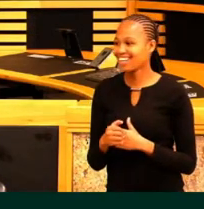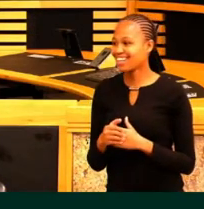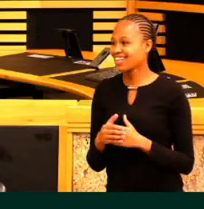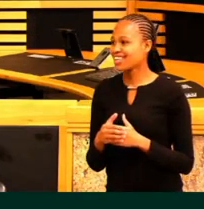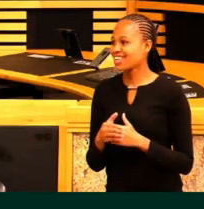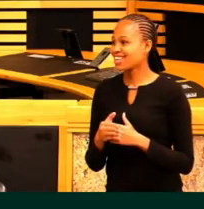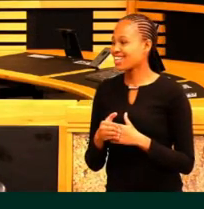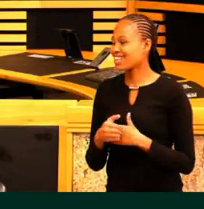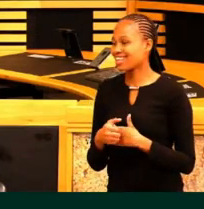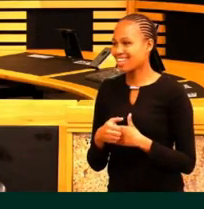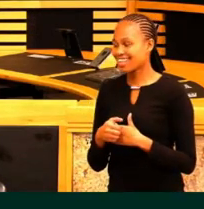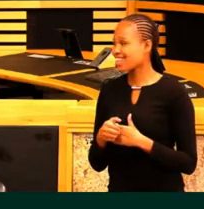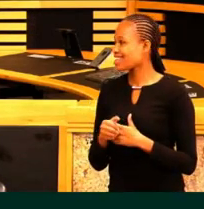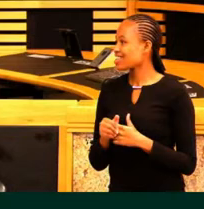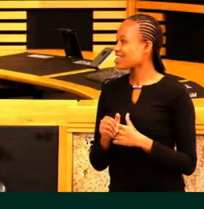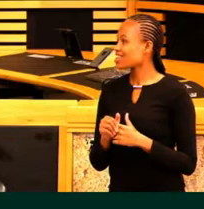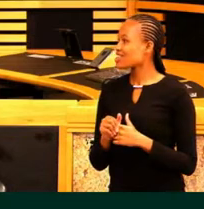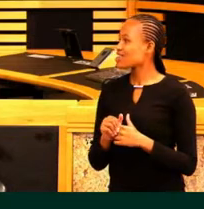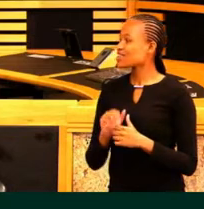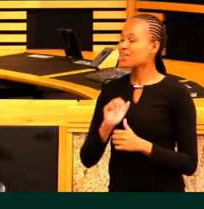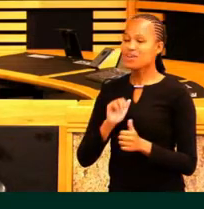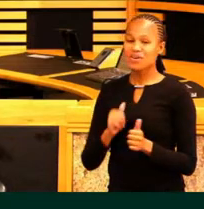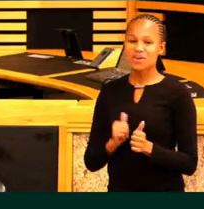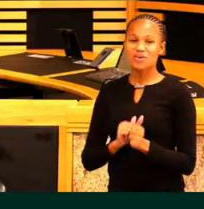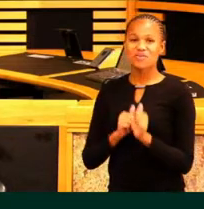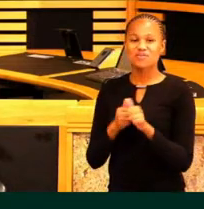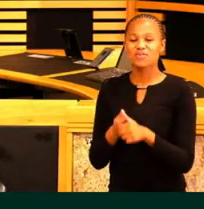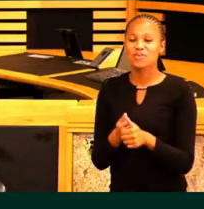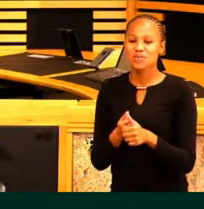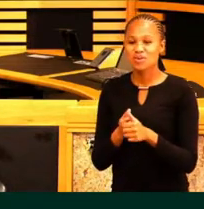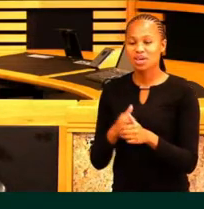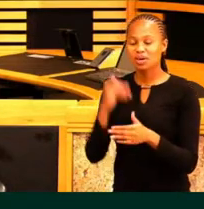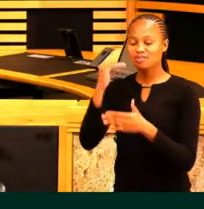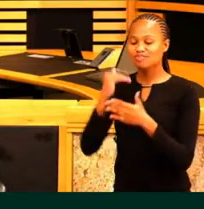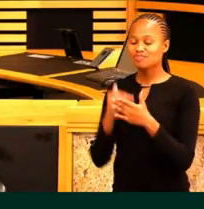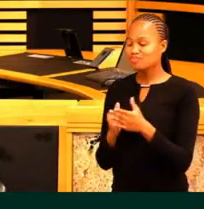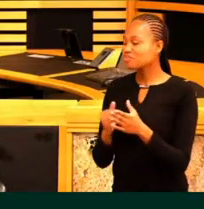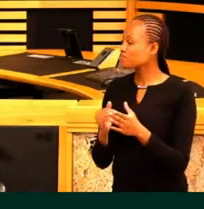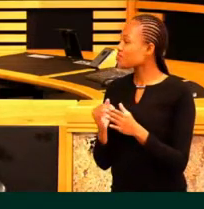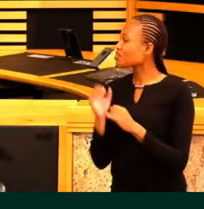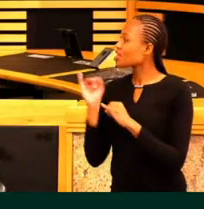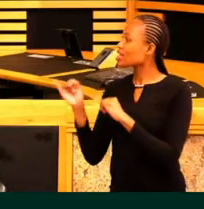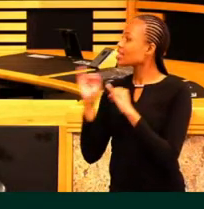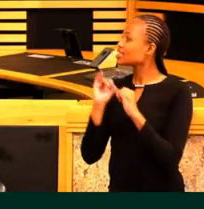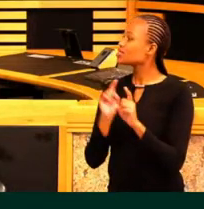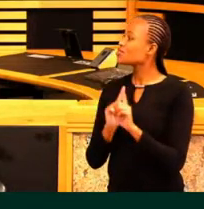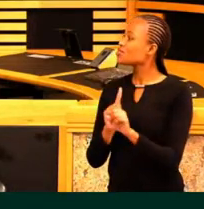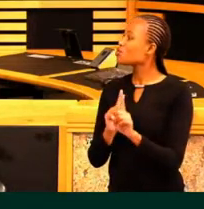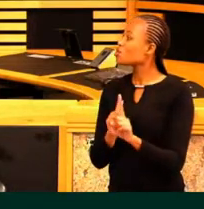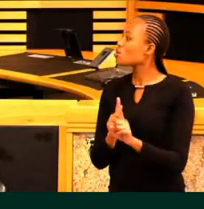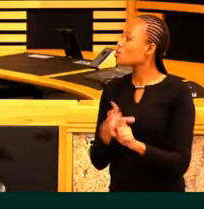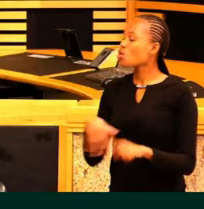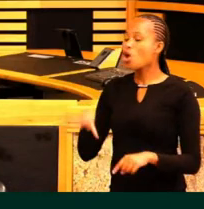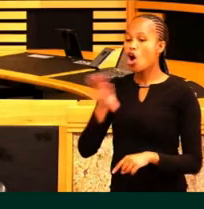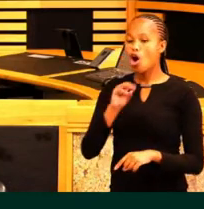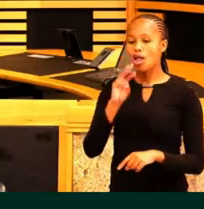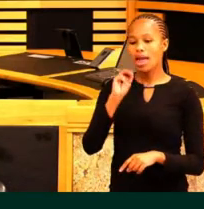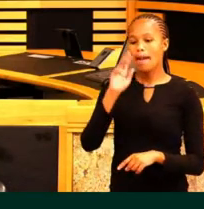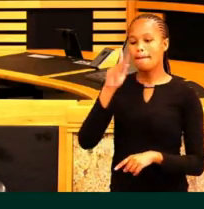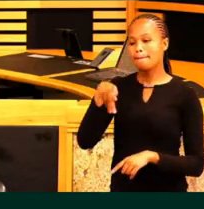and therefore the following categories of guests will be accommodated as follows all l mpls